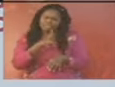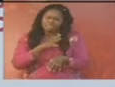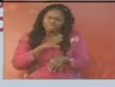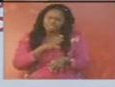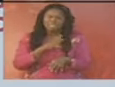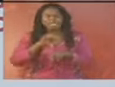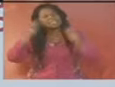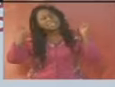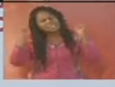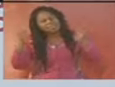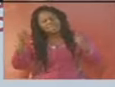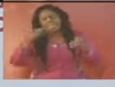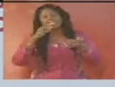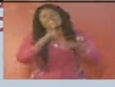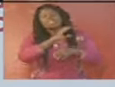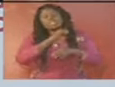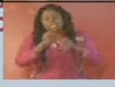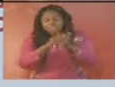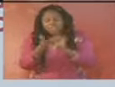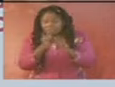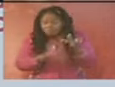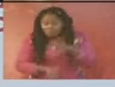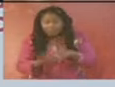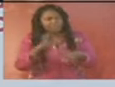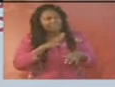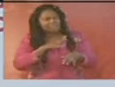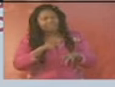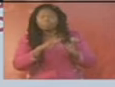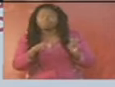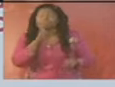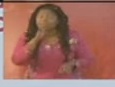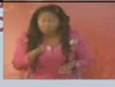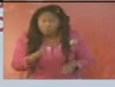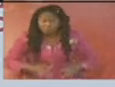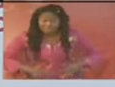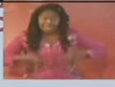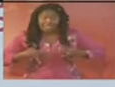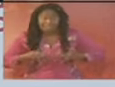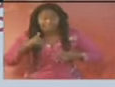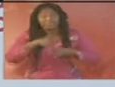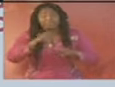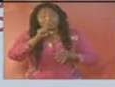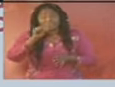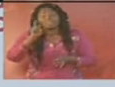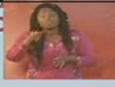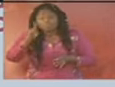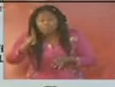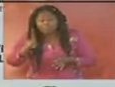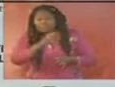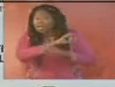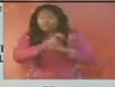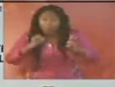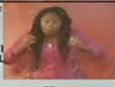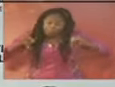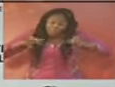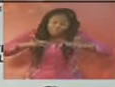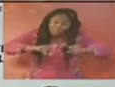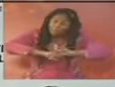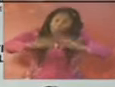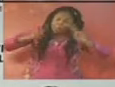But let's make sure we are around for 2021. Thank you very much, Al. Just to be clear, the